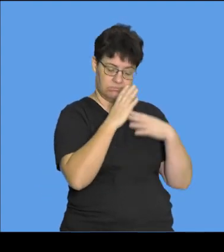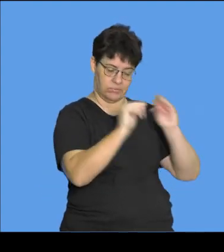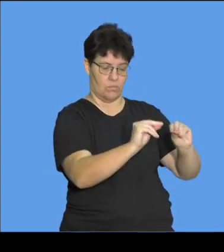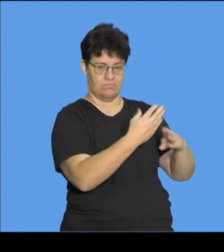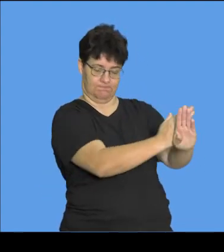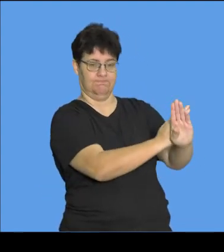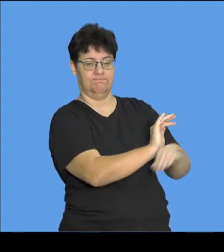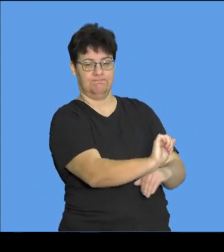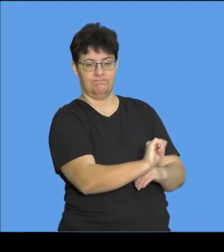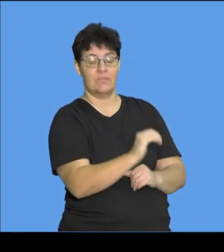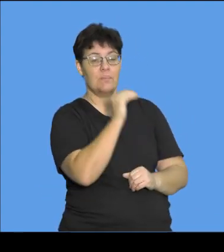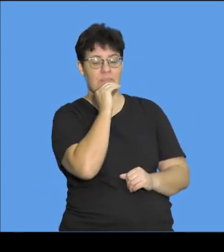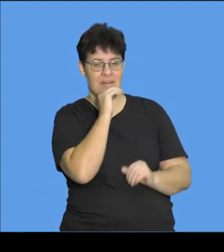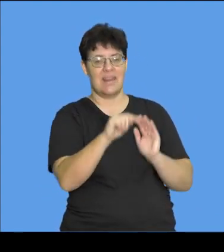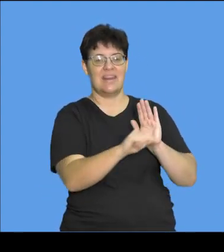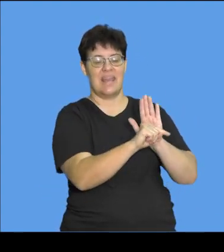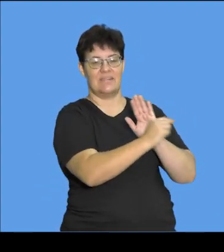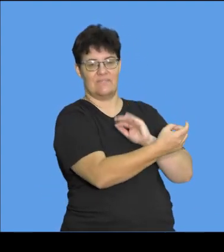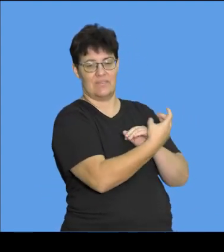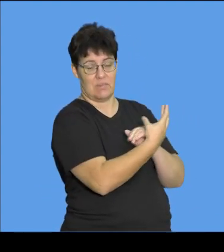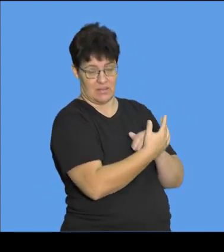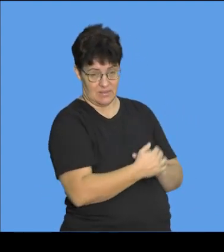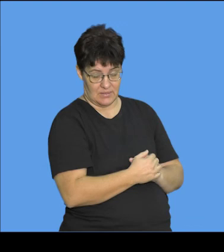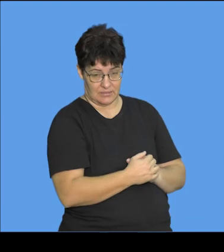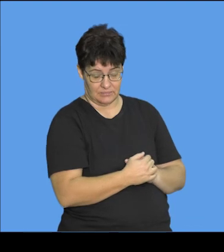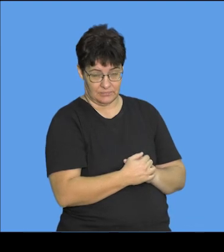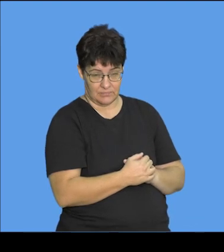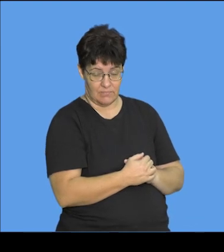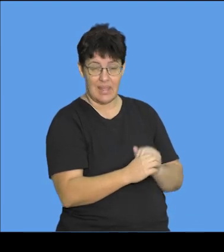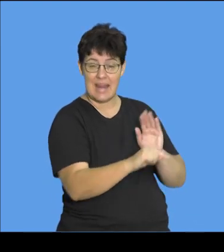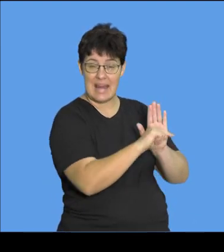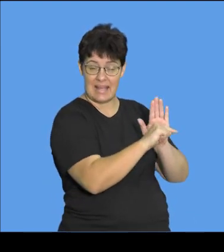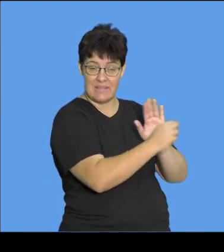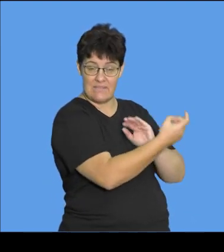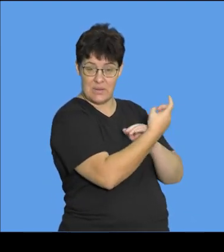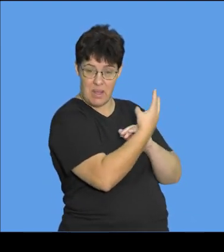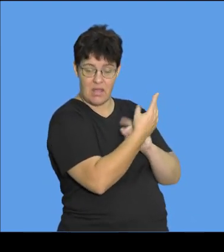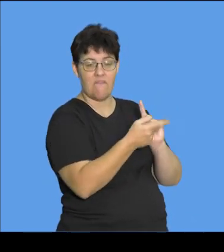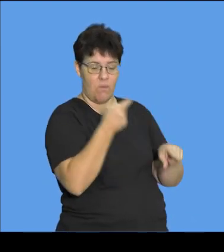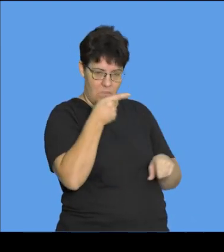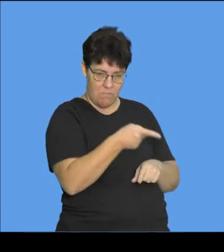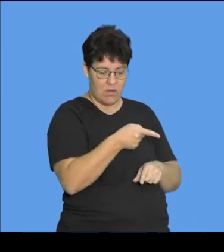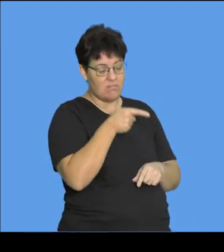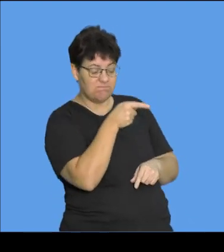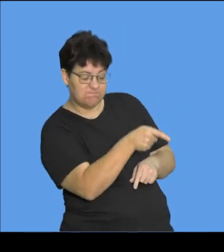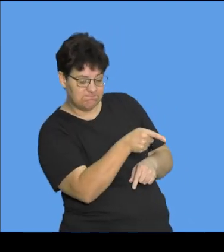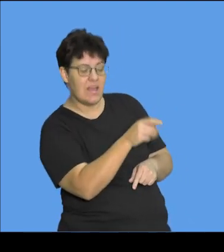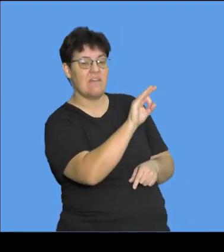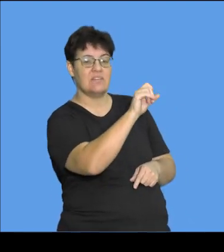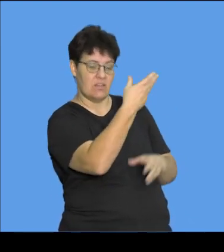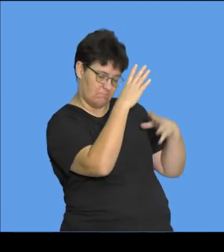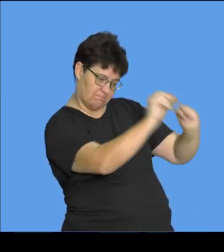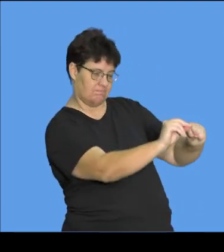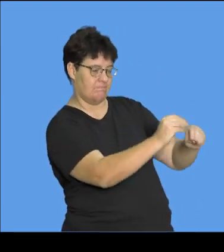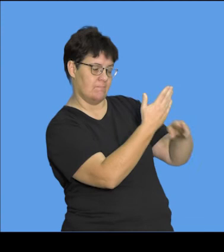as the negative feedback. So the negative feedback of progesterone stops FSH levels and